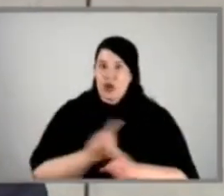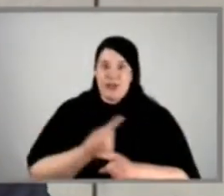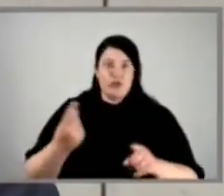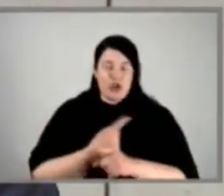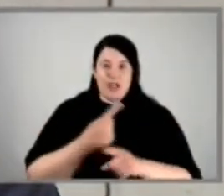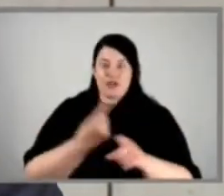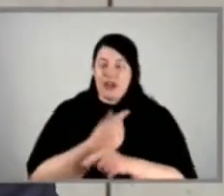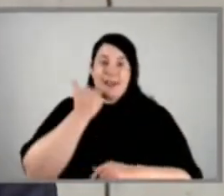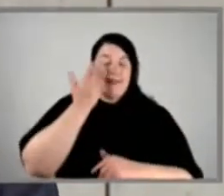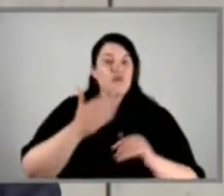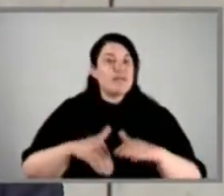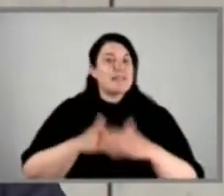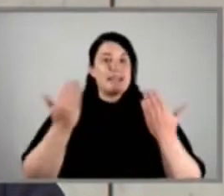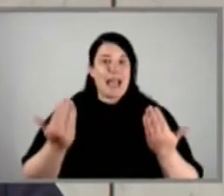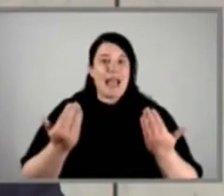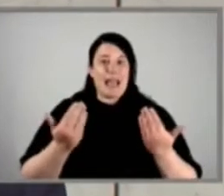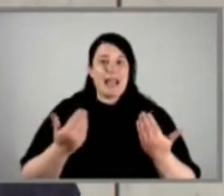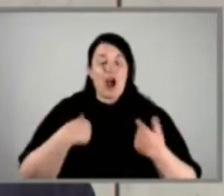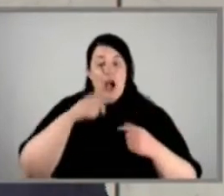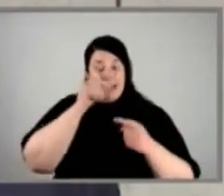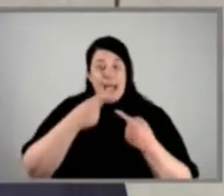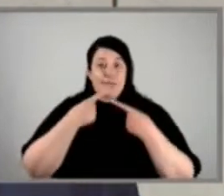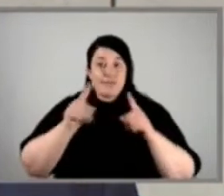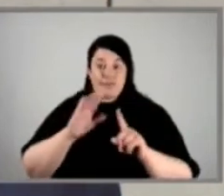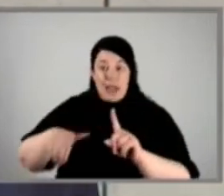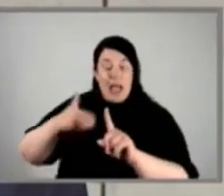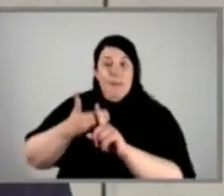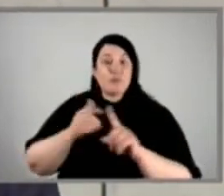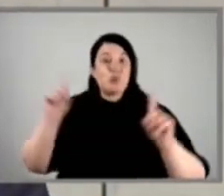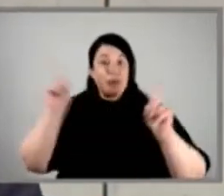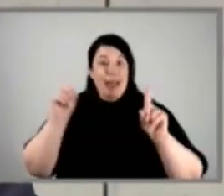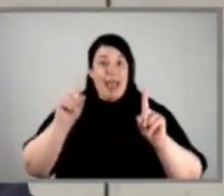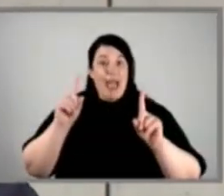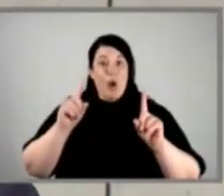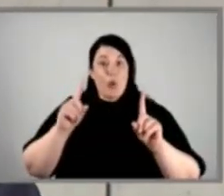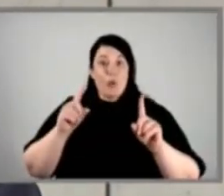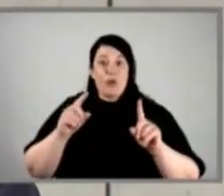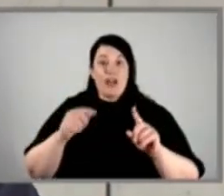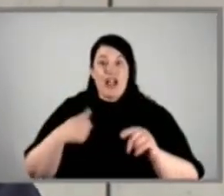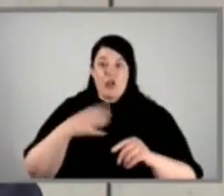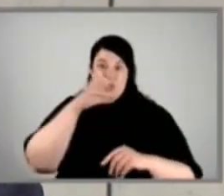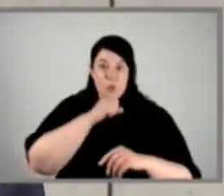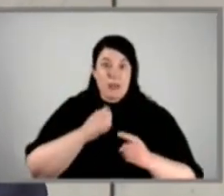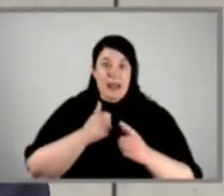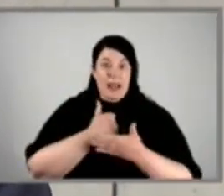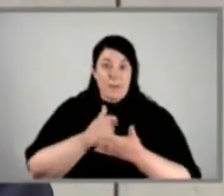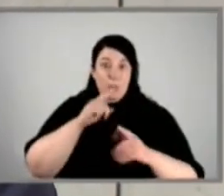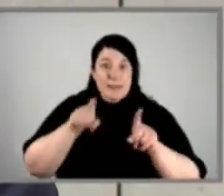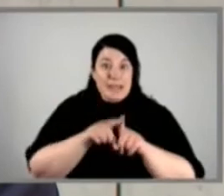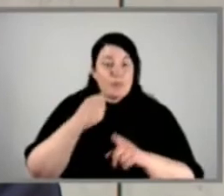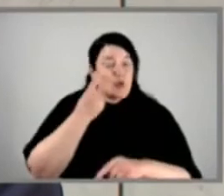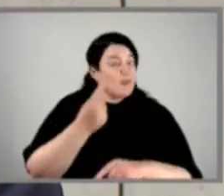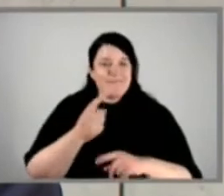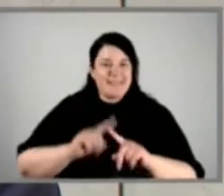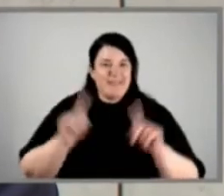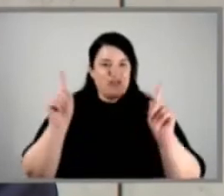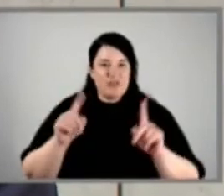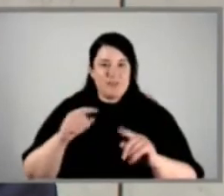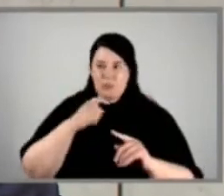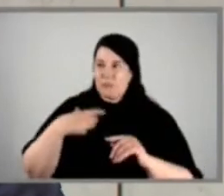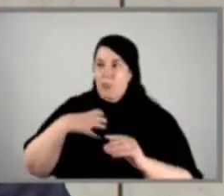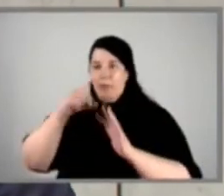the number as we have it right now, and I suspect it'll be different again tomorrow. I would note, though, that